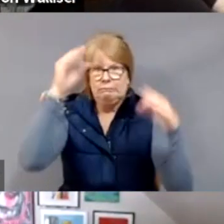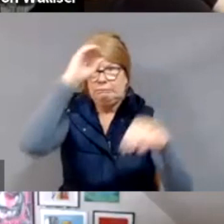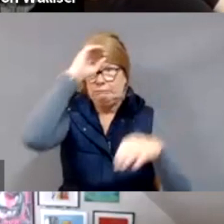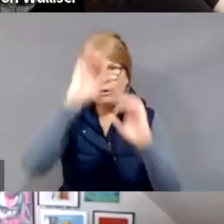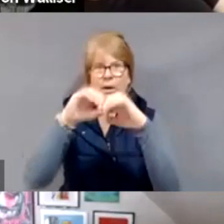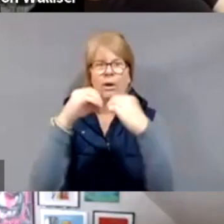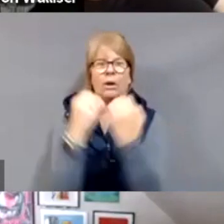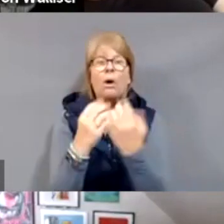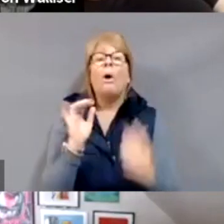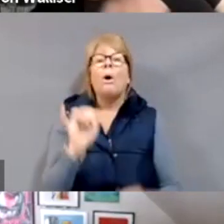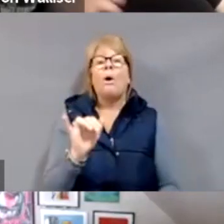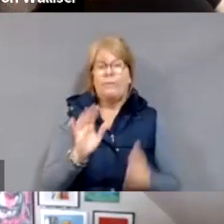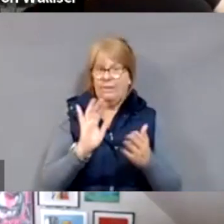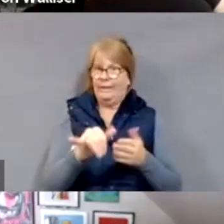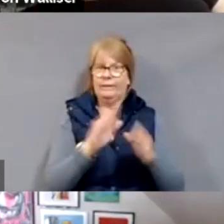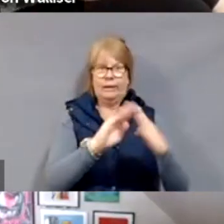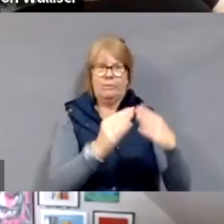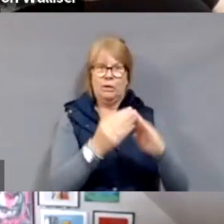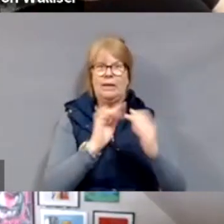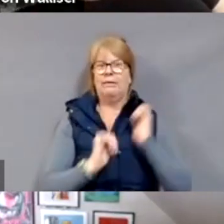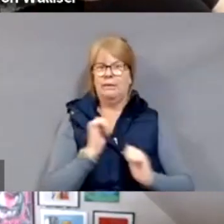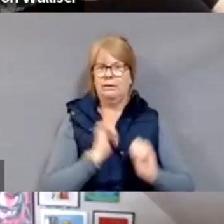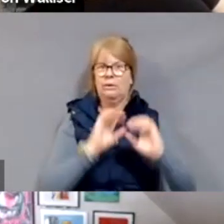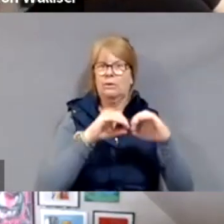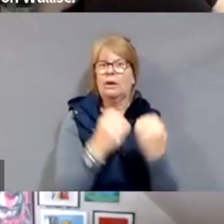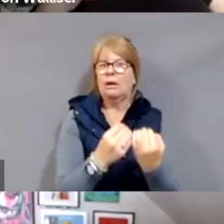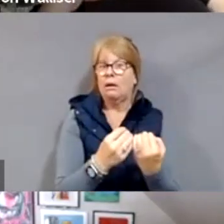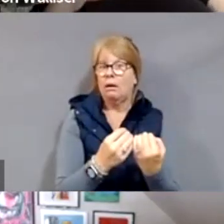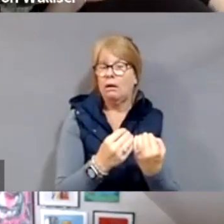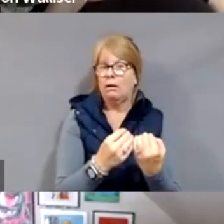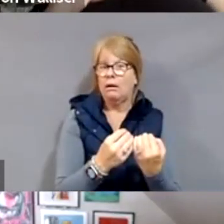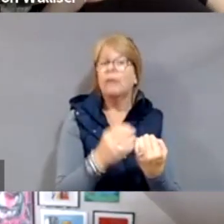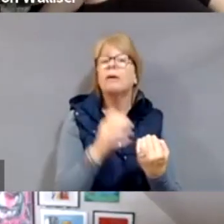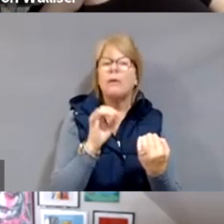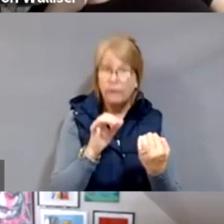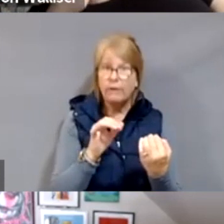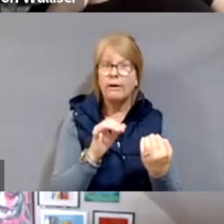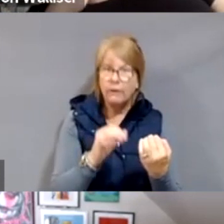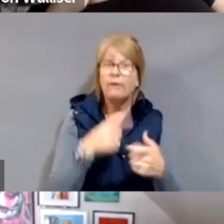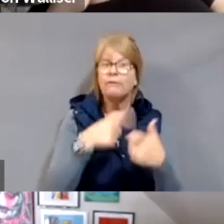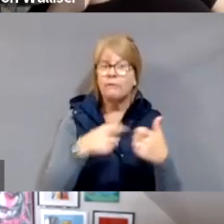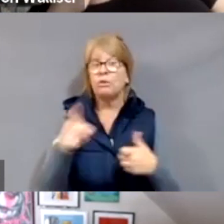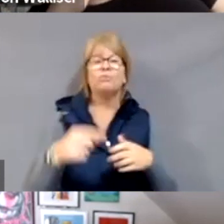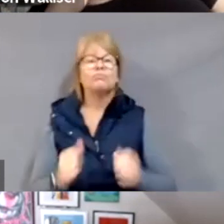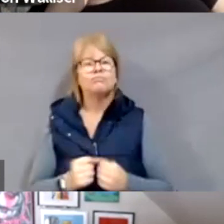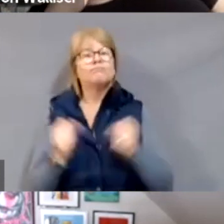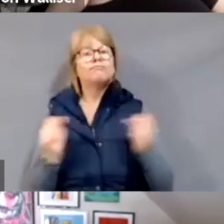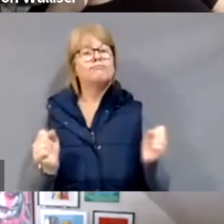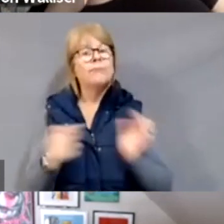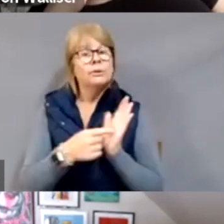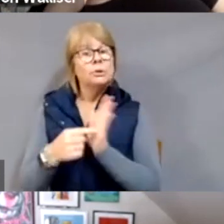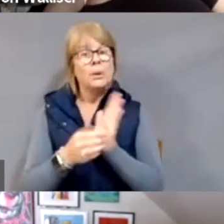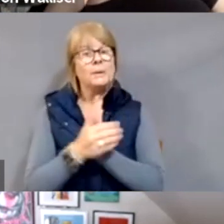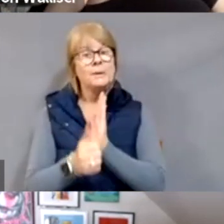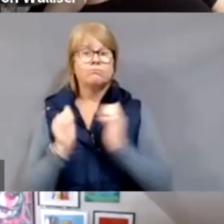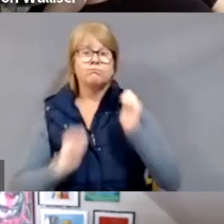say, oh, well, it was, a community theater organization, and then based on your audition, I might